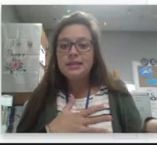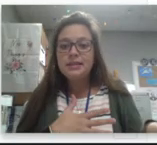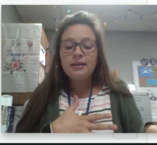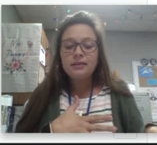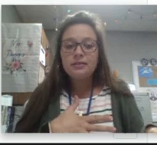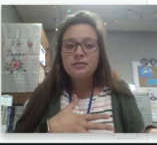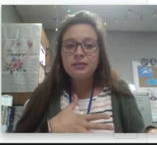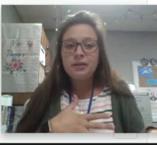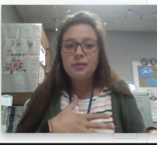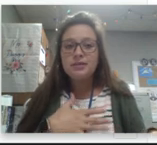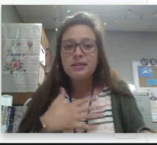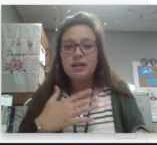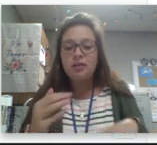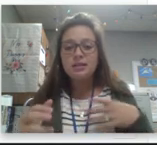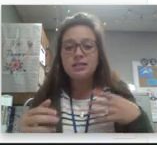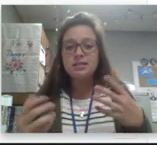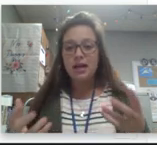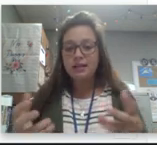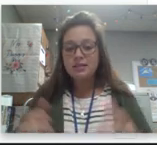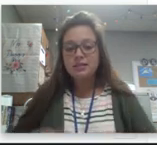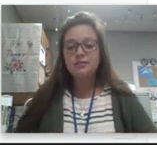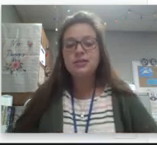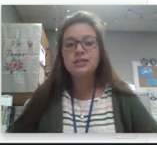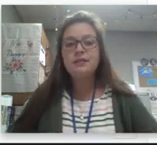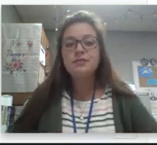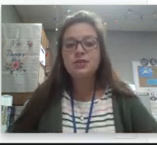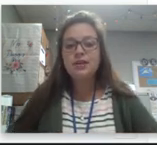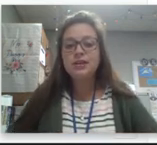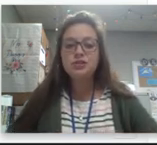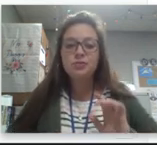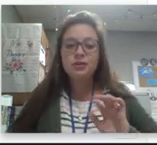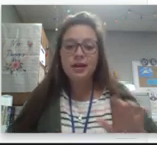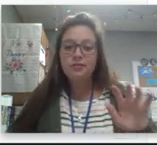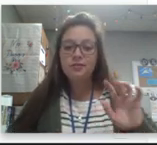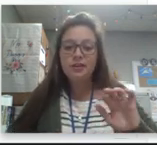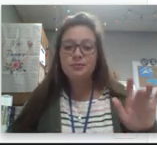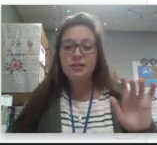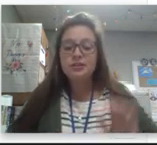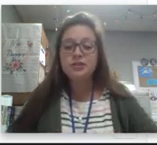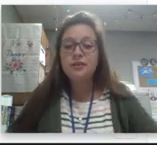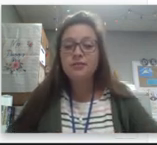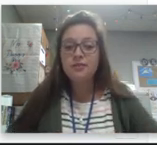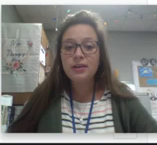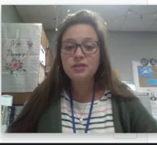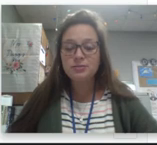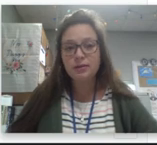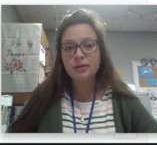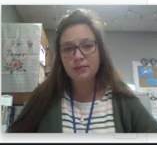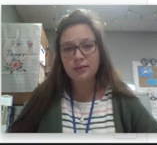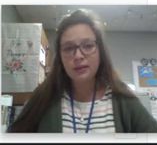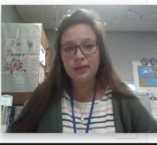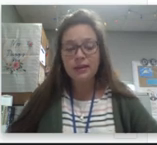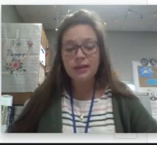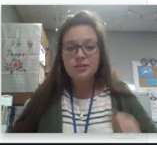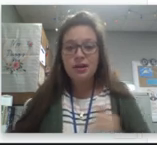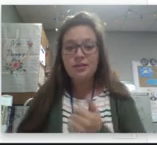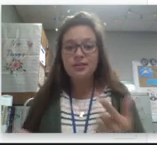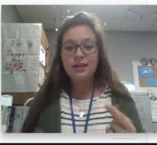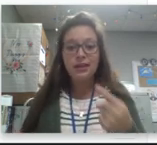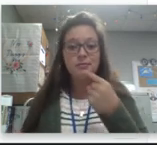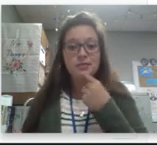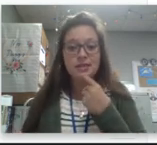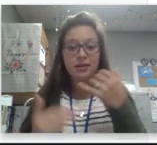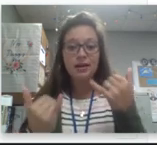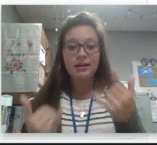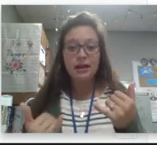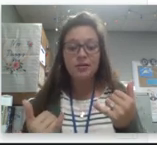back in the day, there wasn't a lot of signs for stuff, so they just relied on fingerspelling. So they fingerspelled everything. So everything